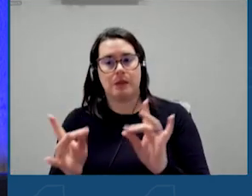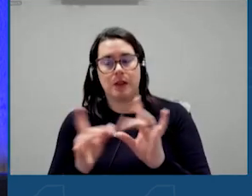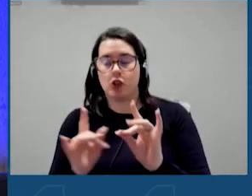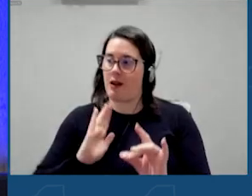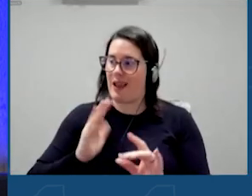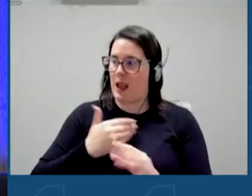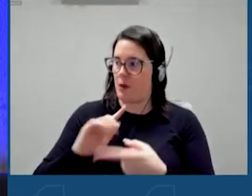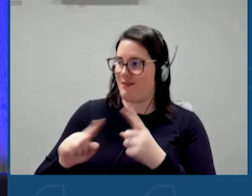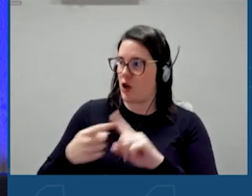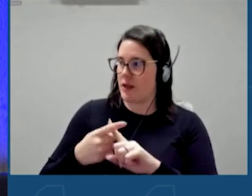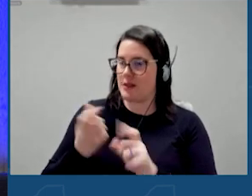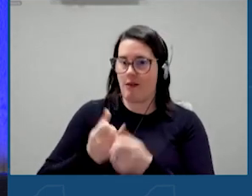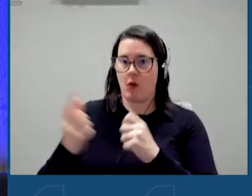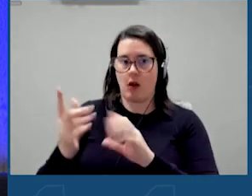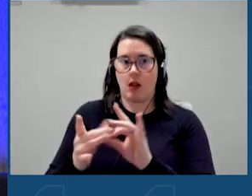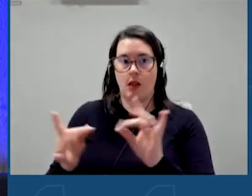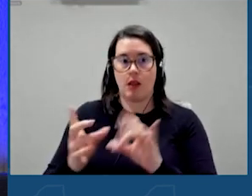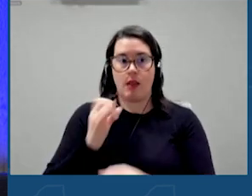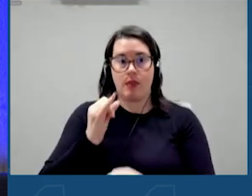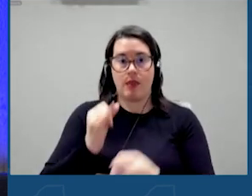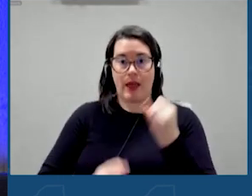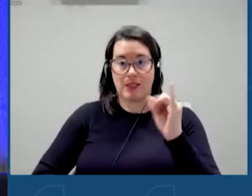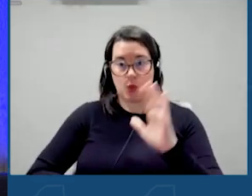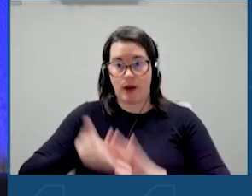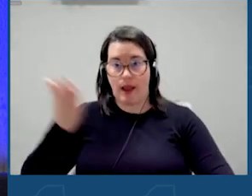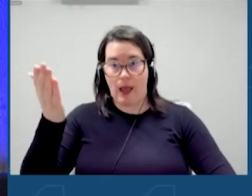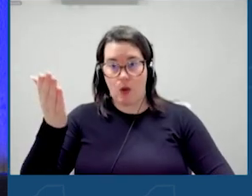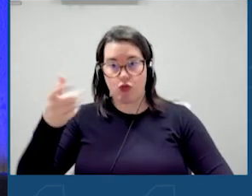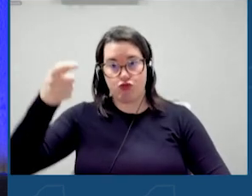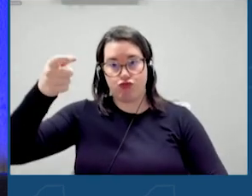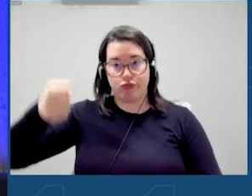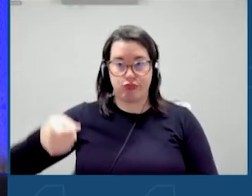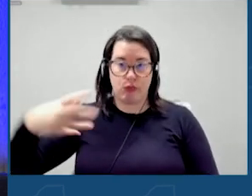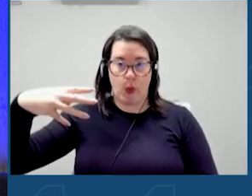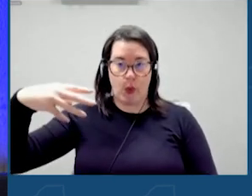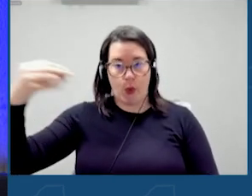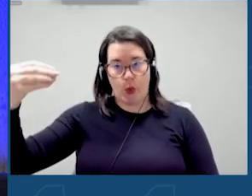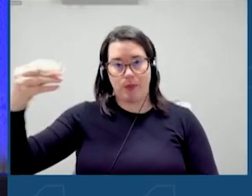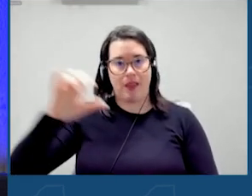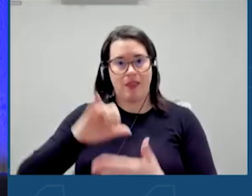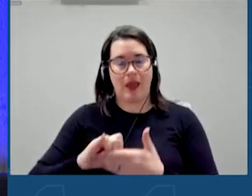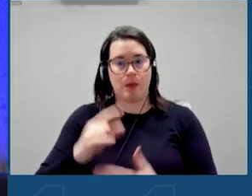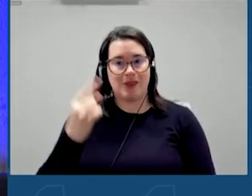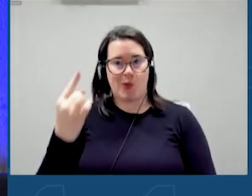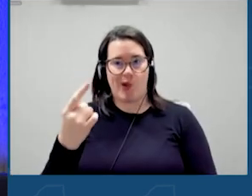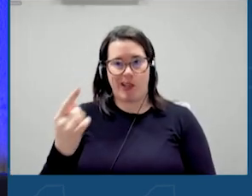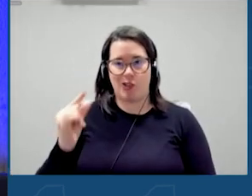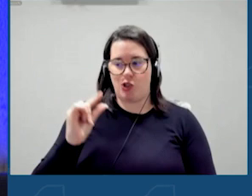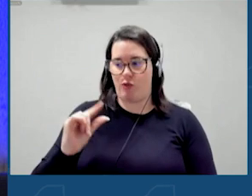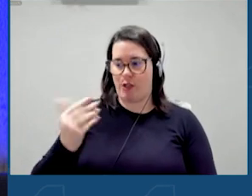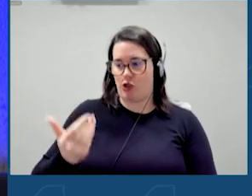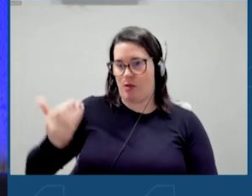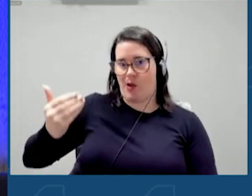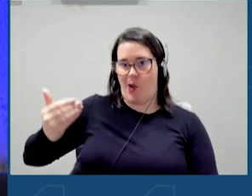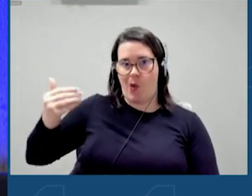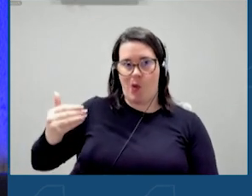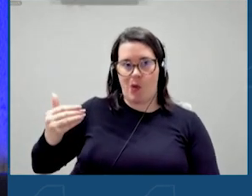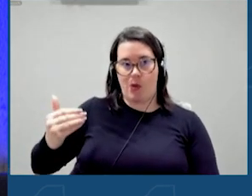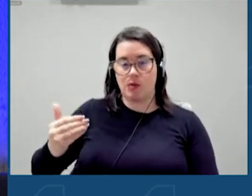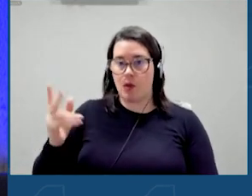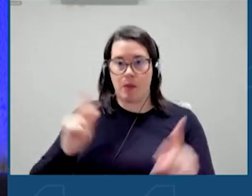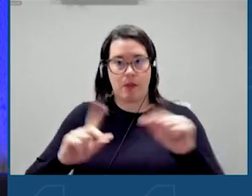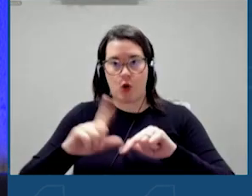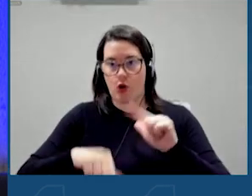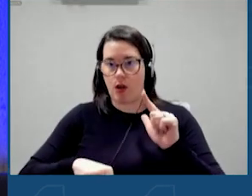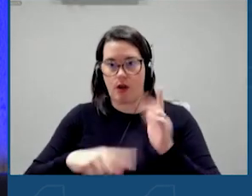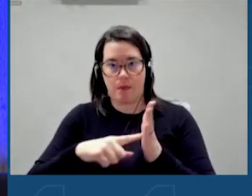left, last one out, turn out the lights. That's just a generation ago. So it robbed people of their paychecks and the ability